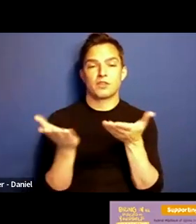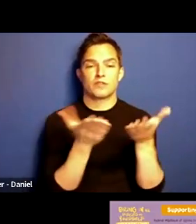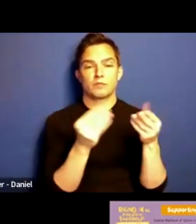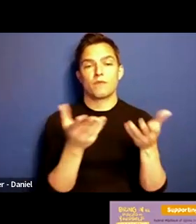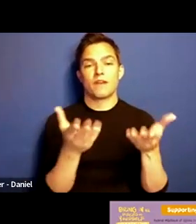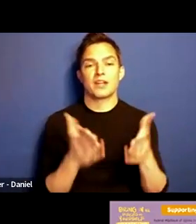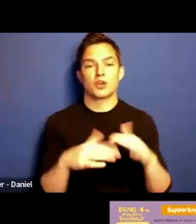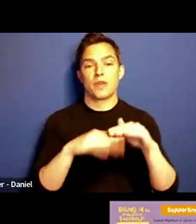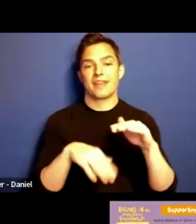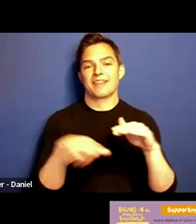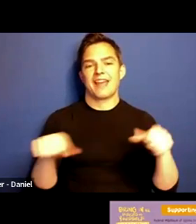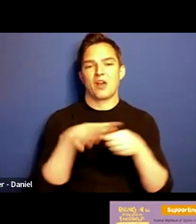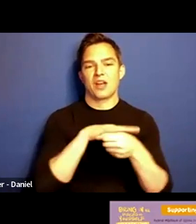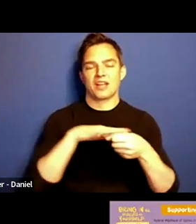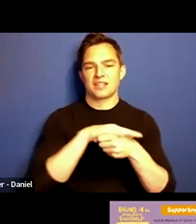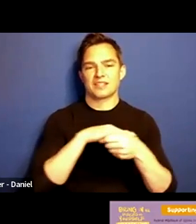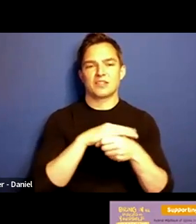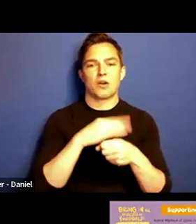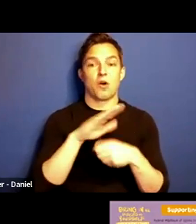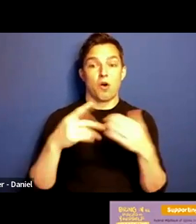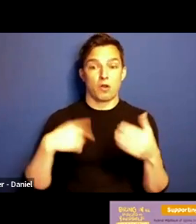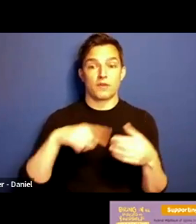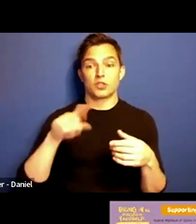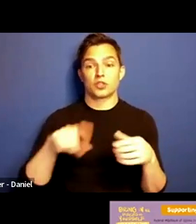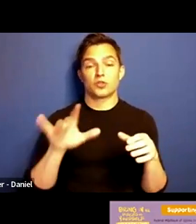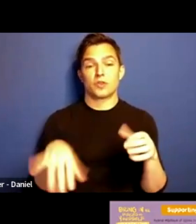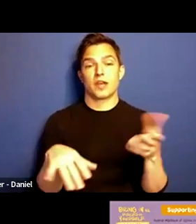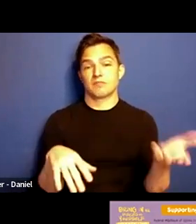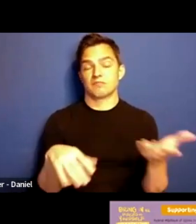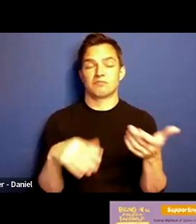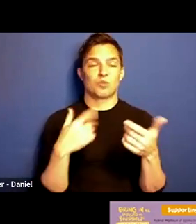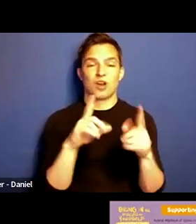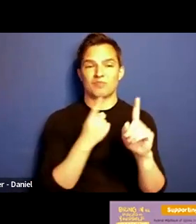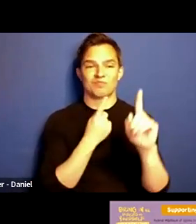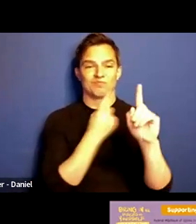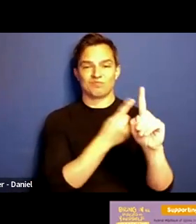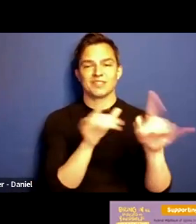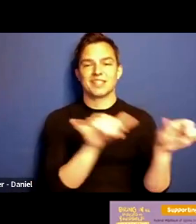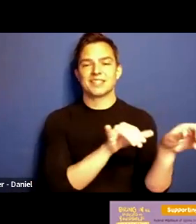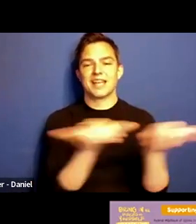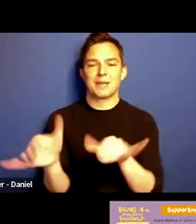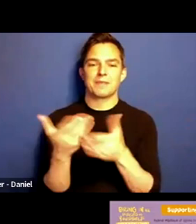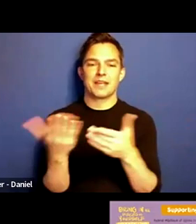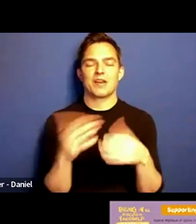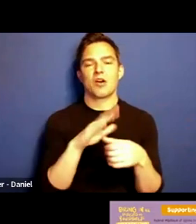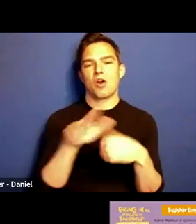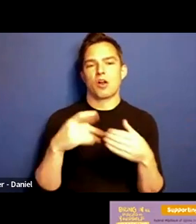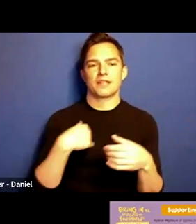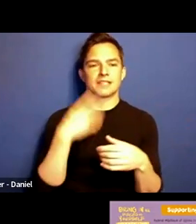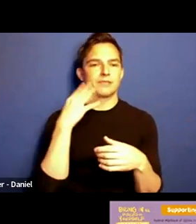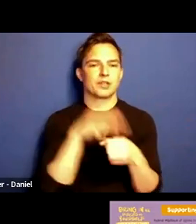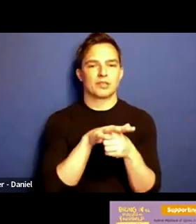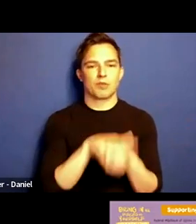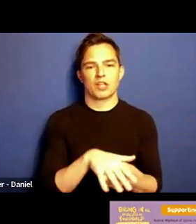area. I think we should all try to do. We're all fighting the same type of thing. We're all oppressed. We all understand the same